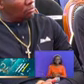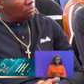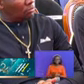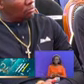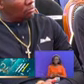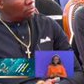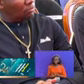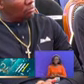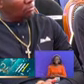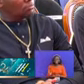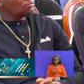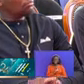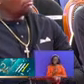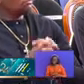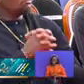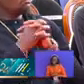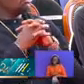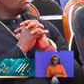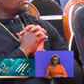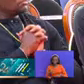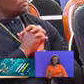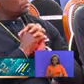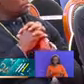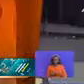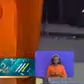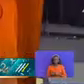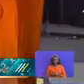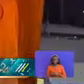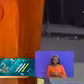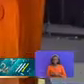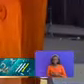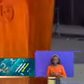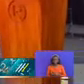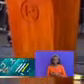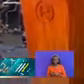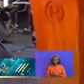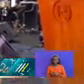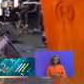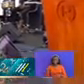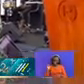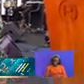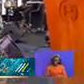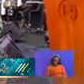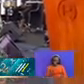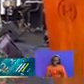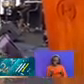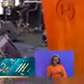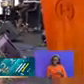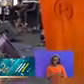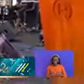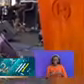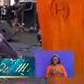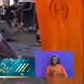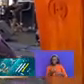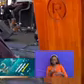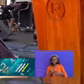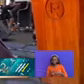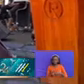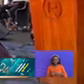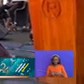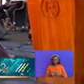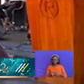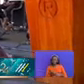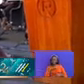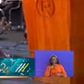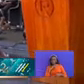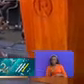existence now let me explain because there must be a balance before we build shakah hola because